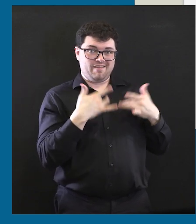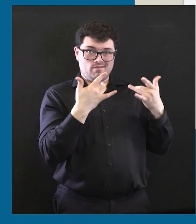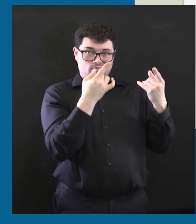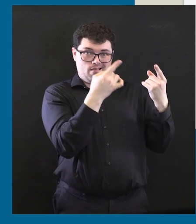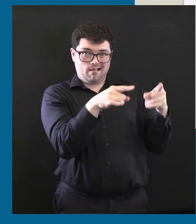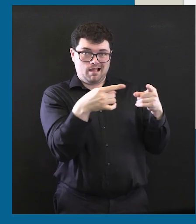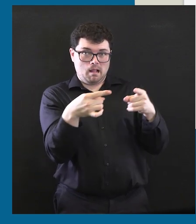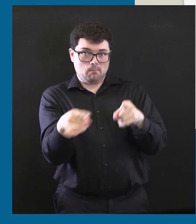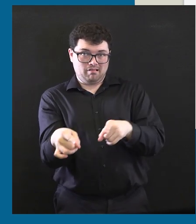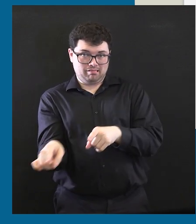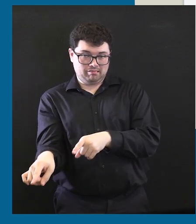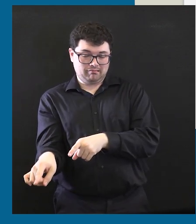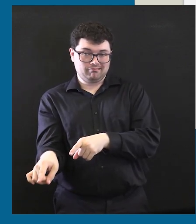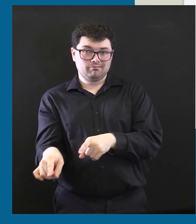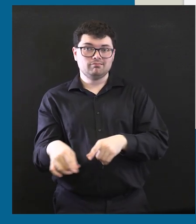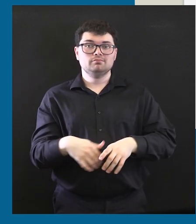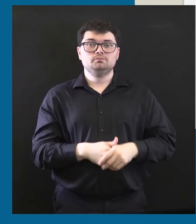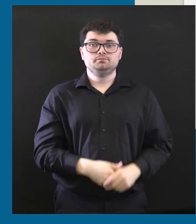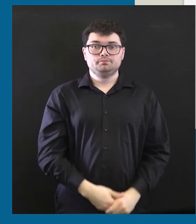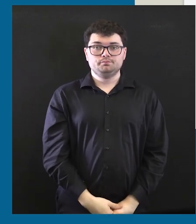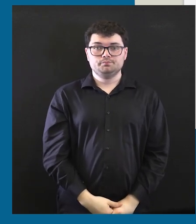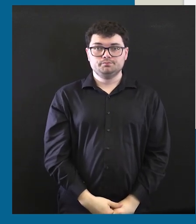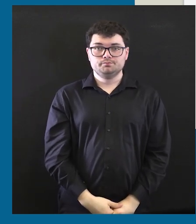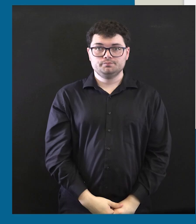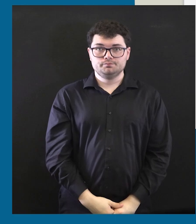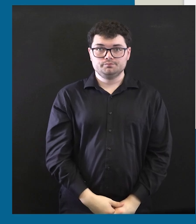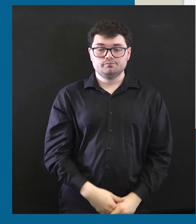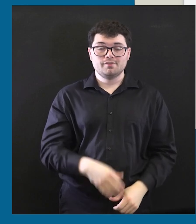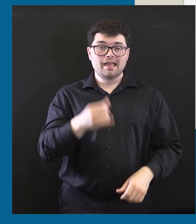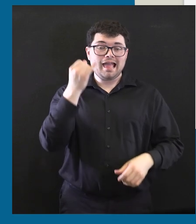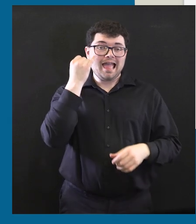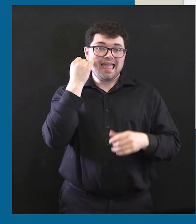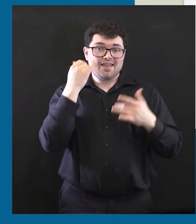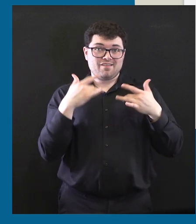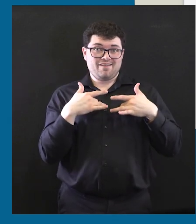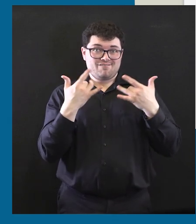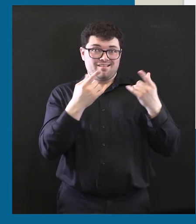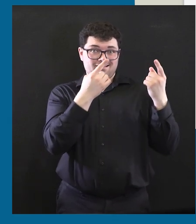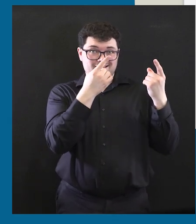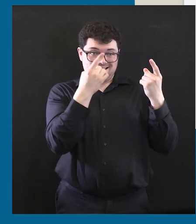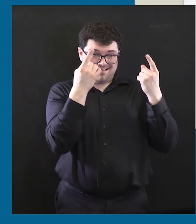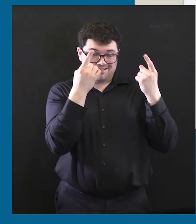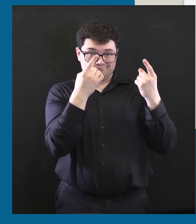Be sure that you select the event where the event is being held.